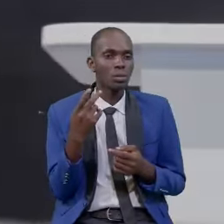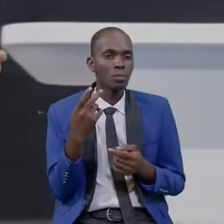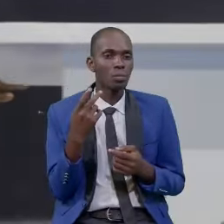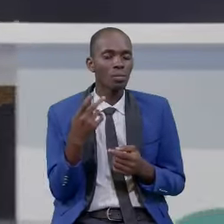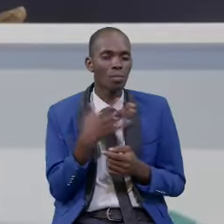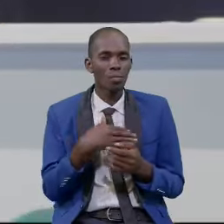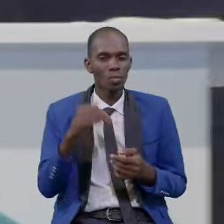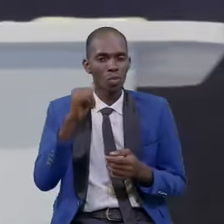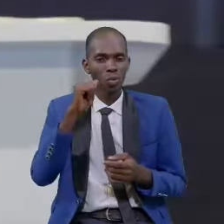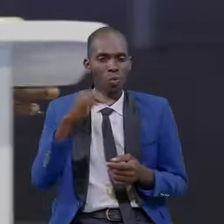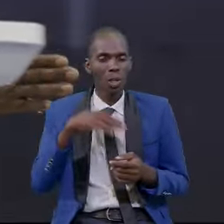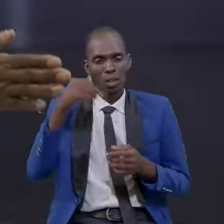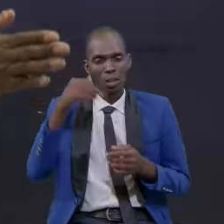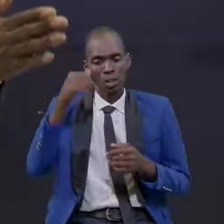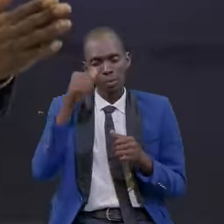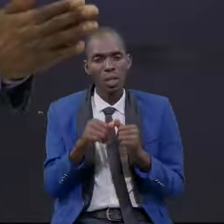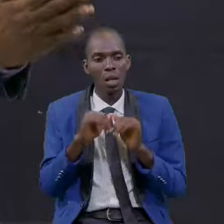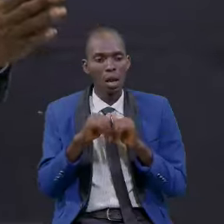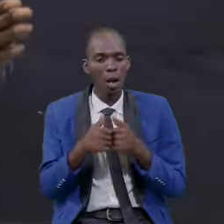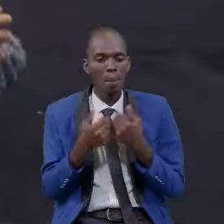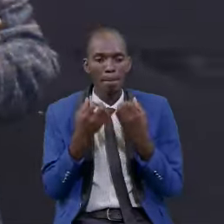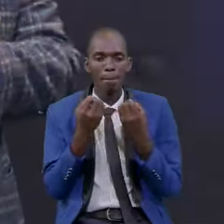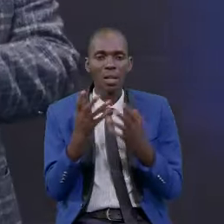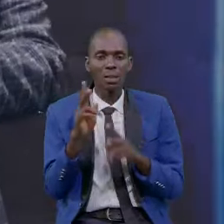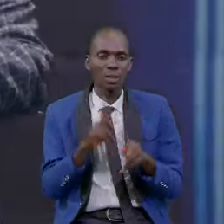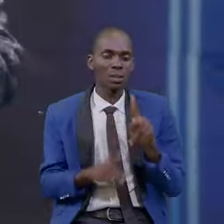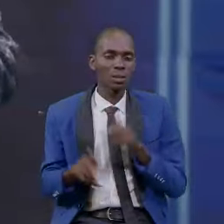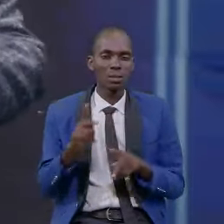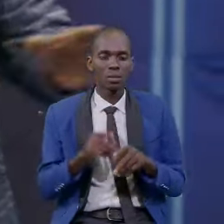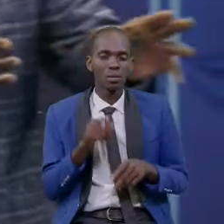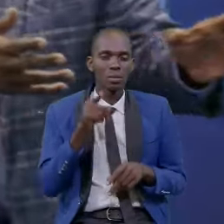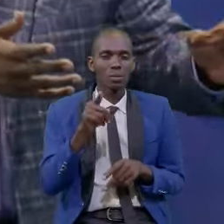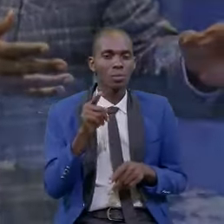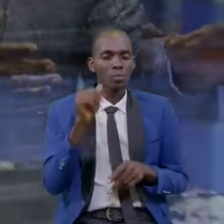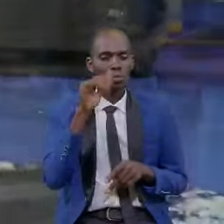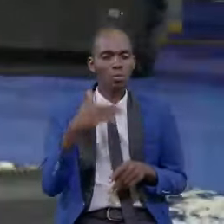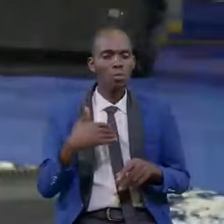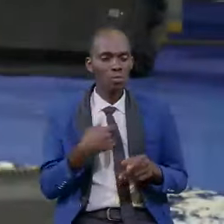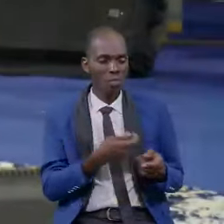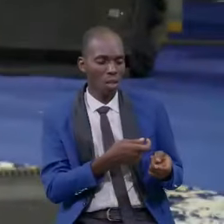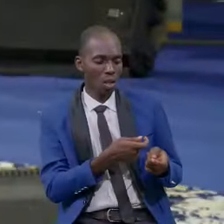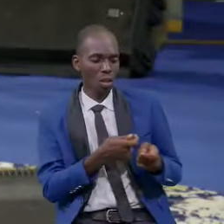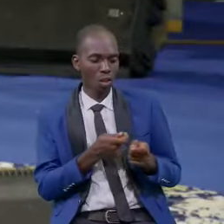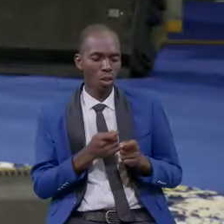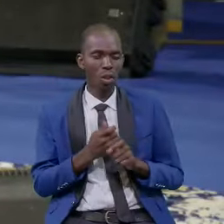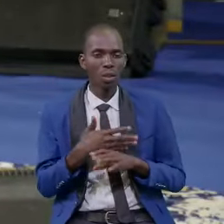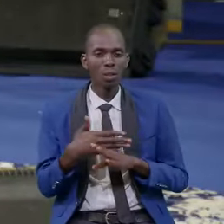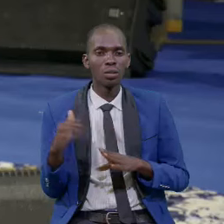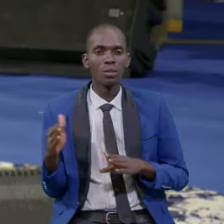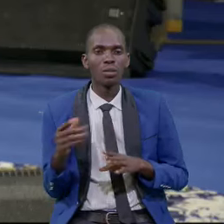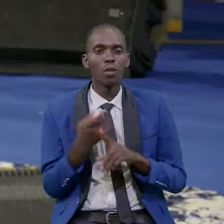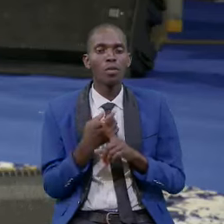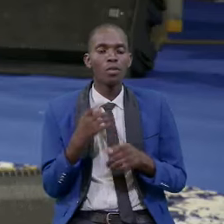remembered, how many people she had lured away into